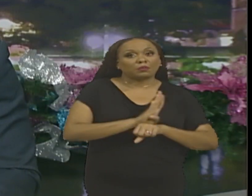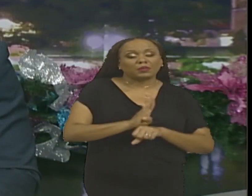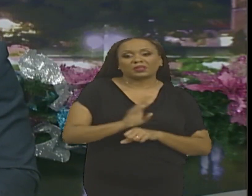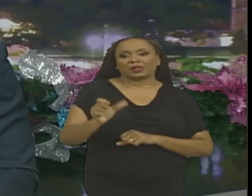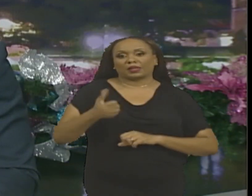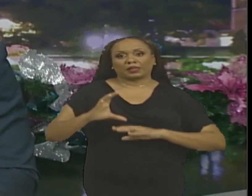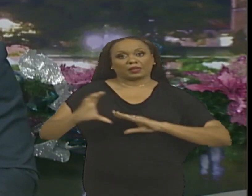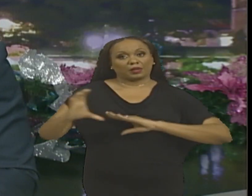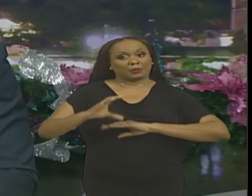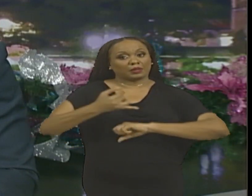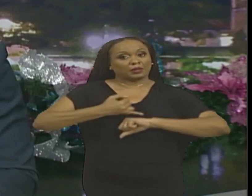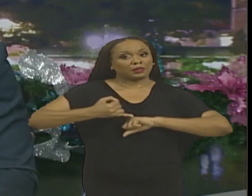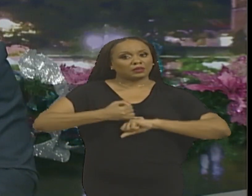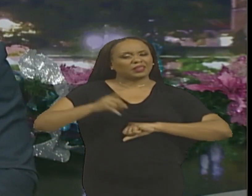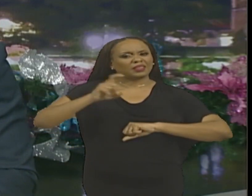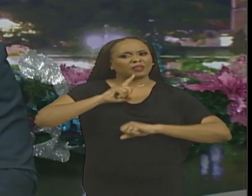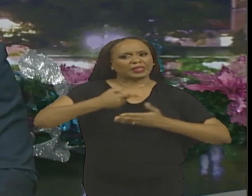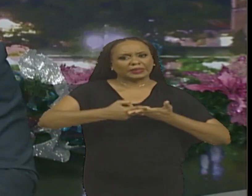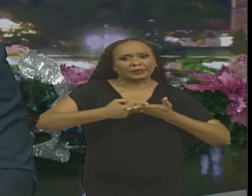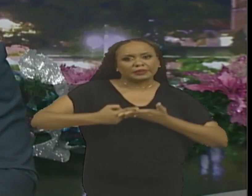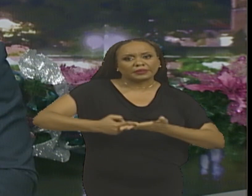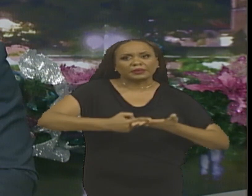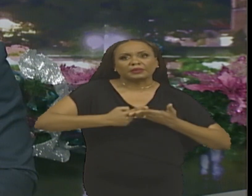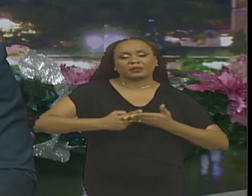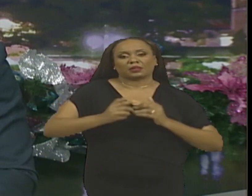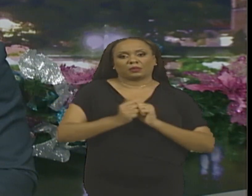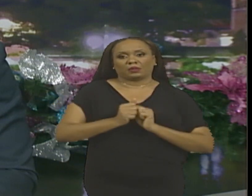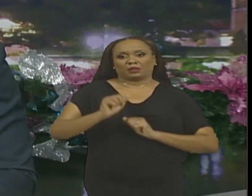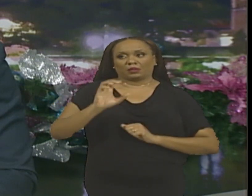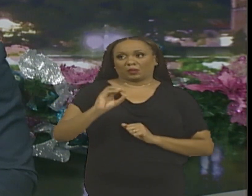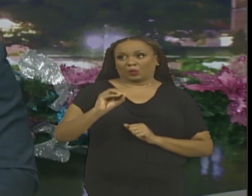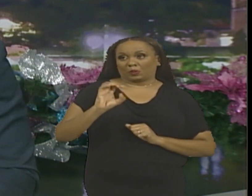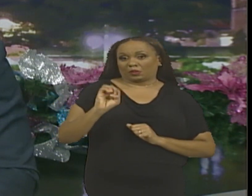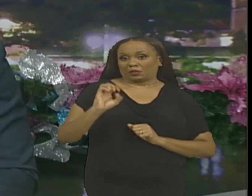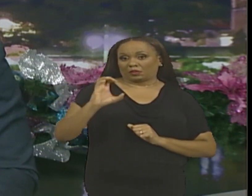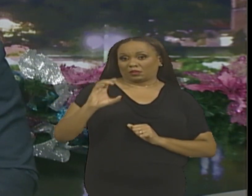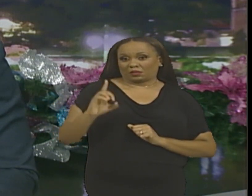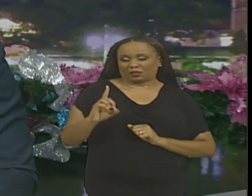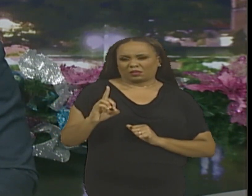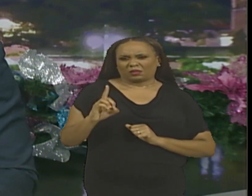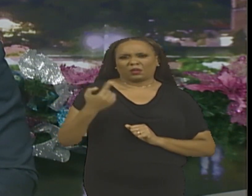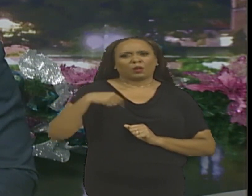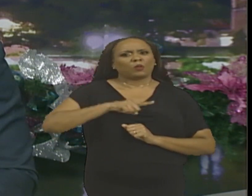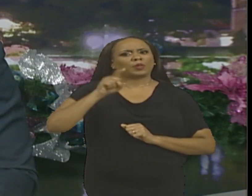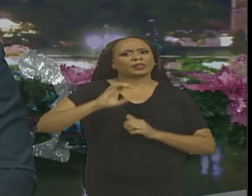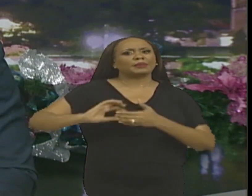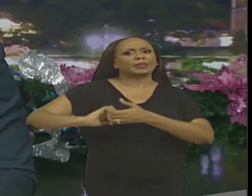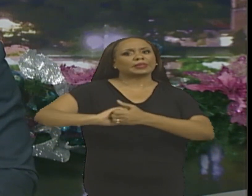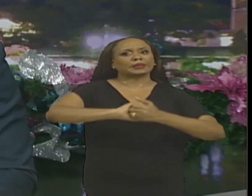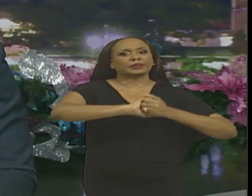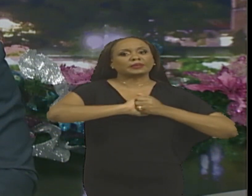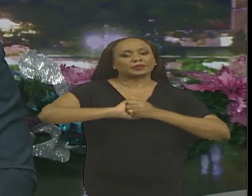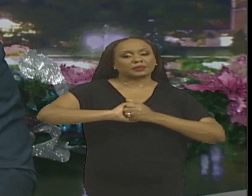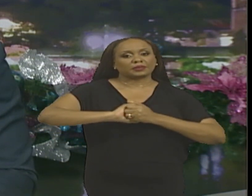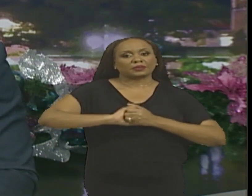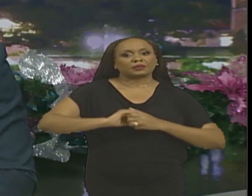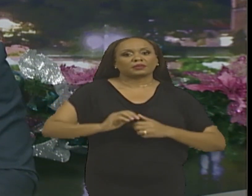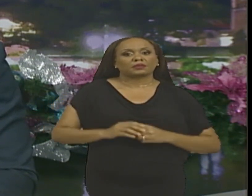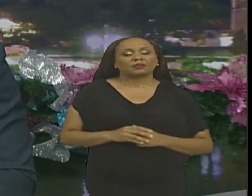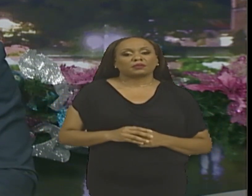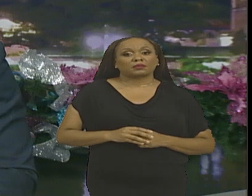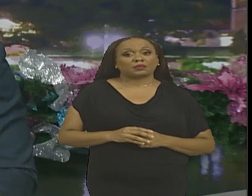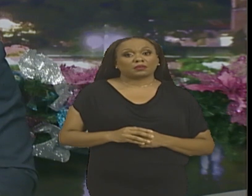Barbados and other Caribbean countries need to negotiate with the OECD as one unit. Independent Senator Lyndall Nurse believes the